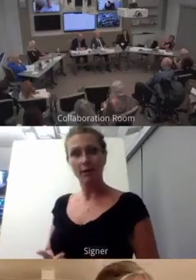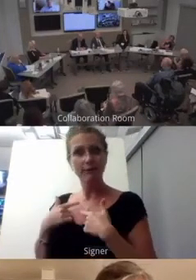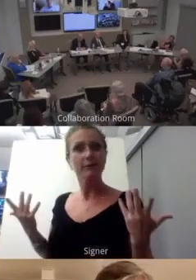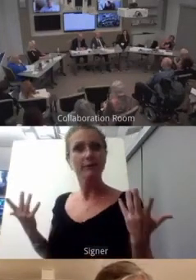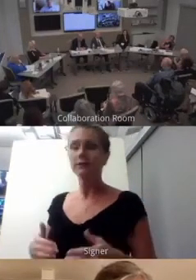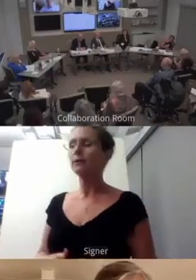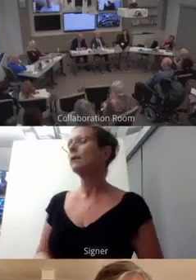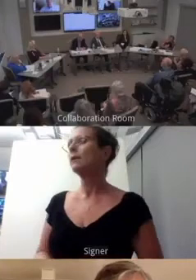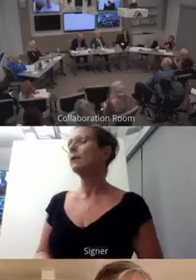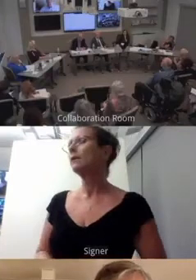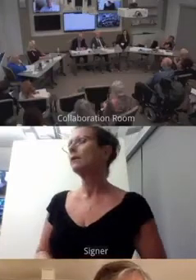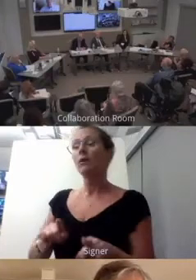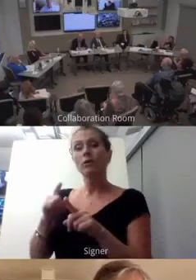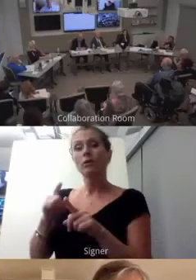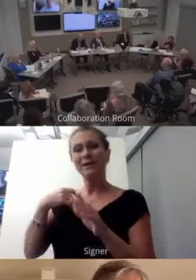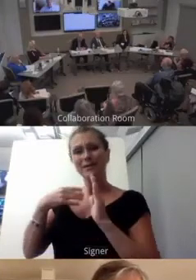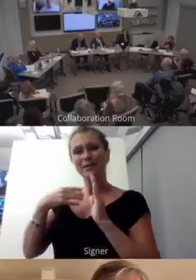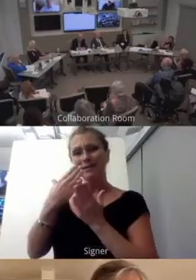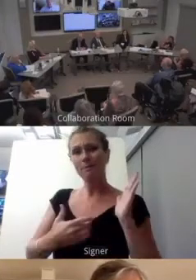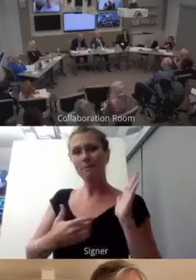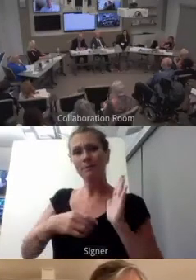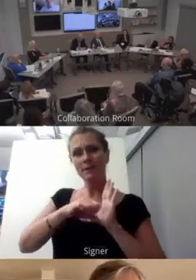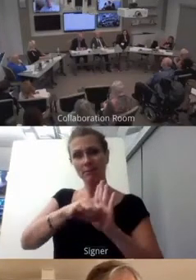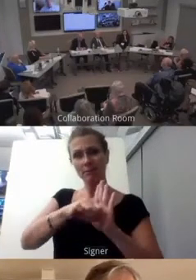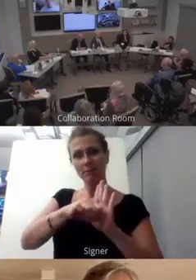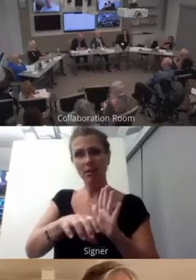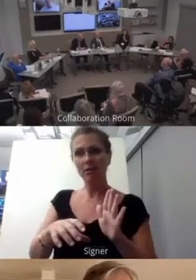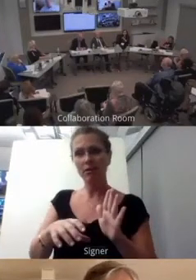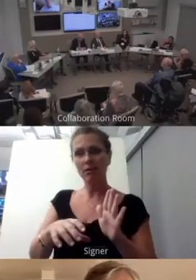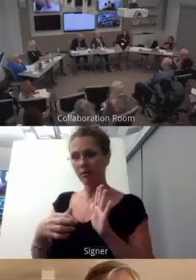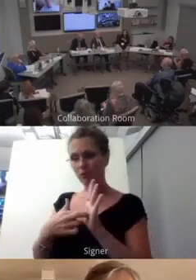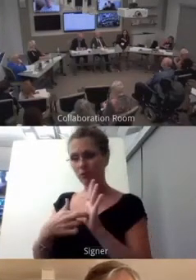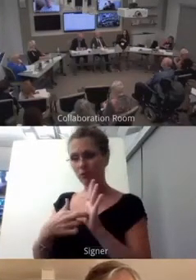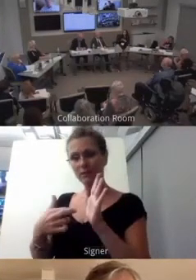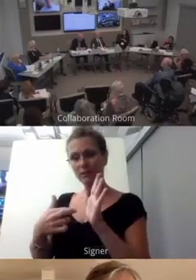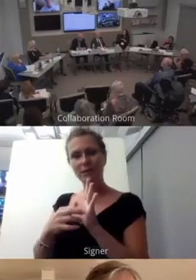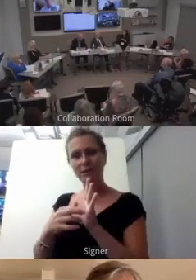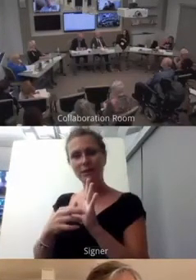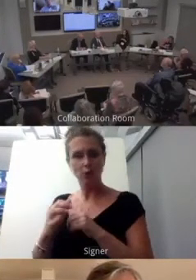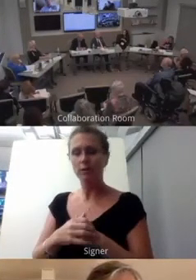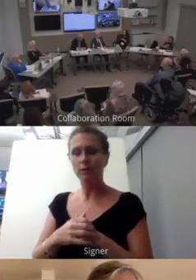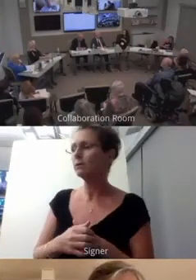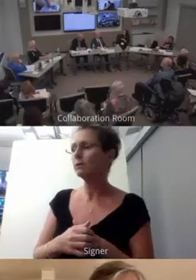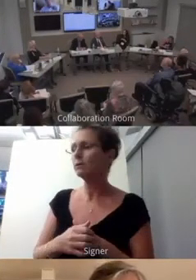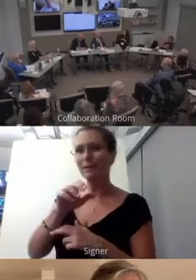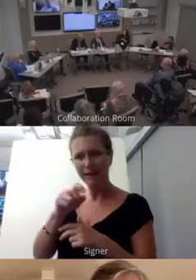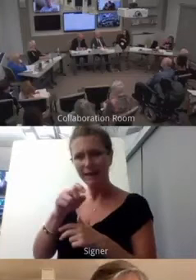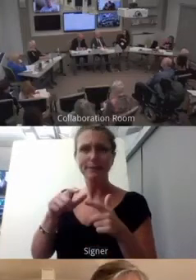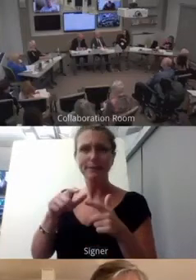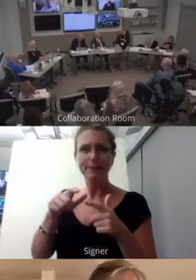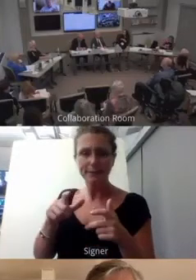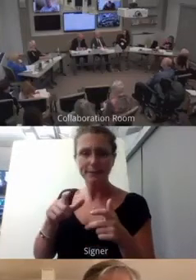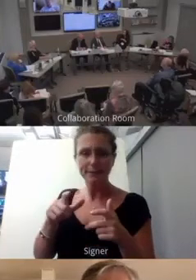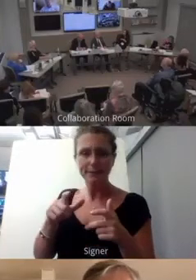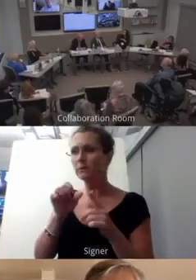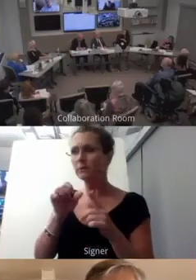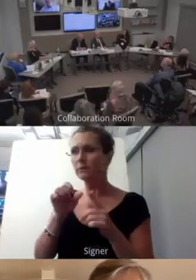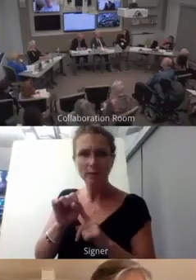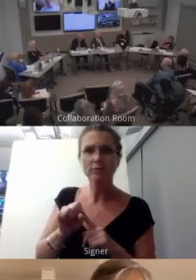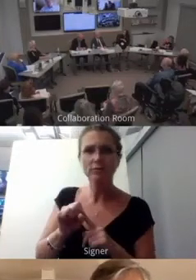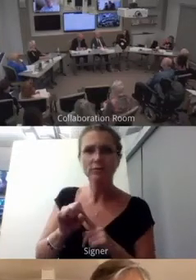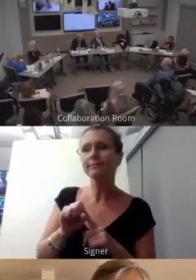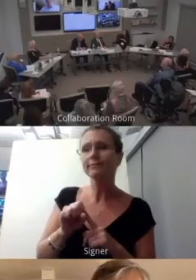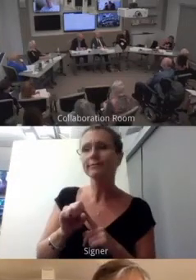cases. Cases or matters that would show what the law was about. One of our first